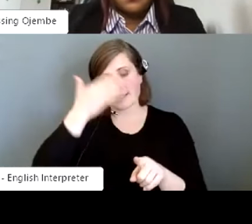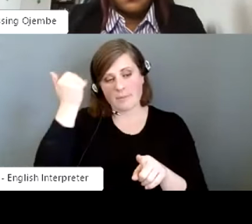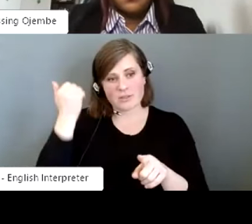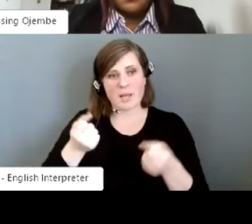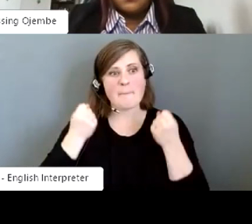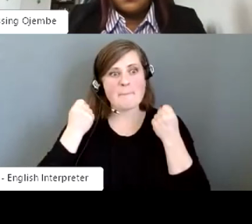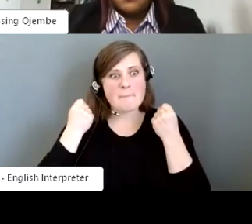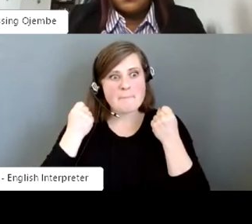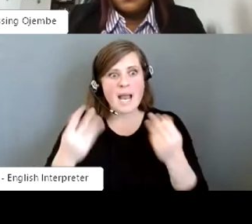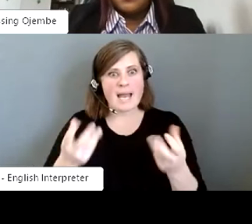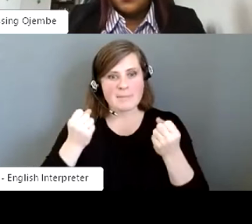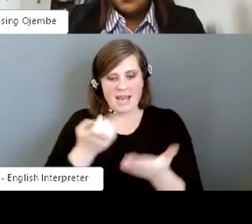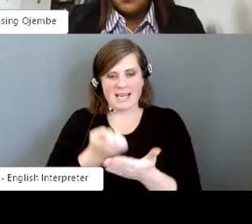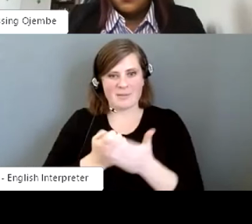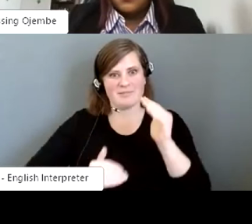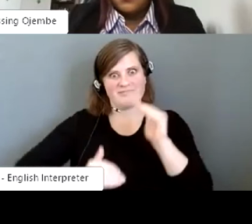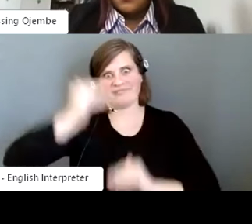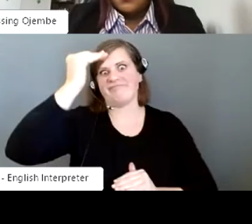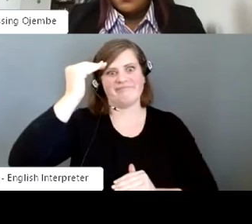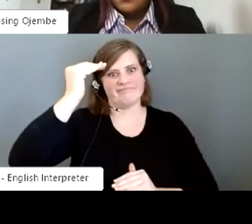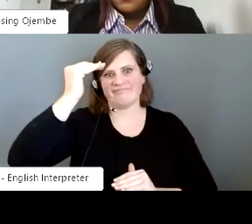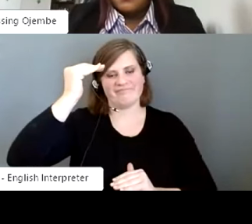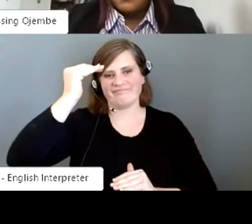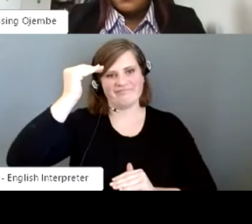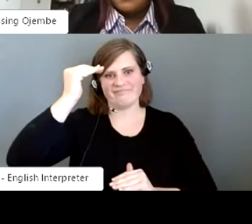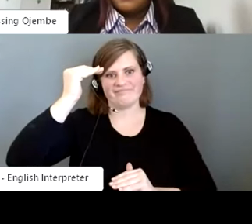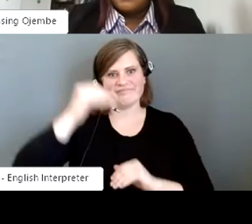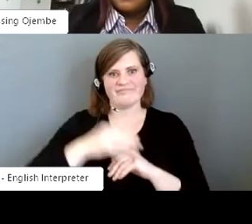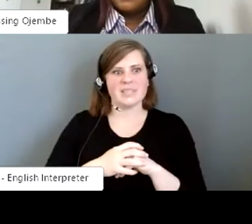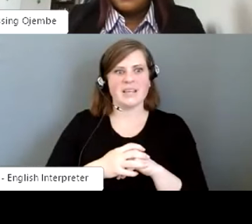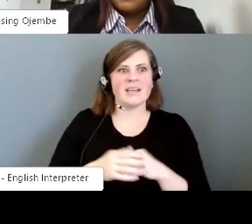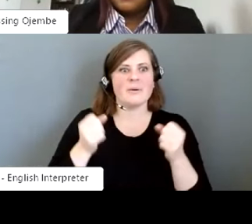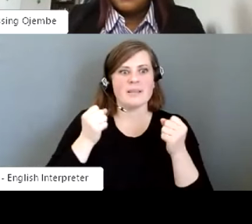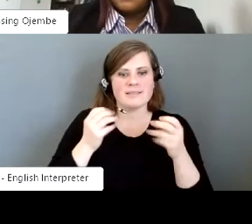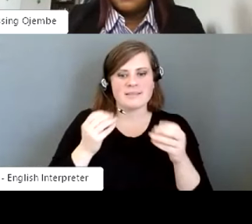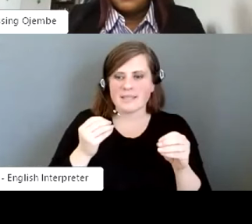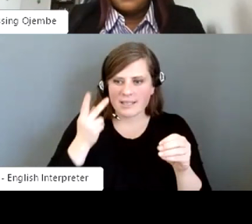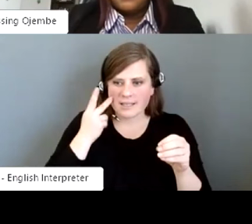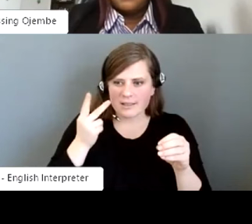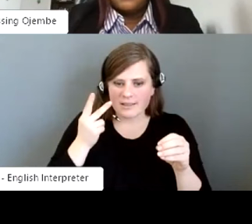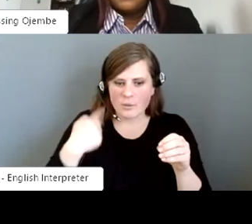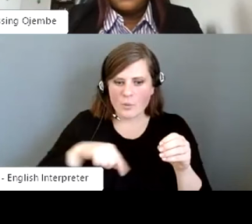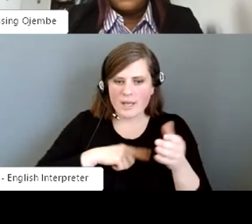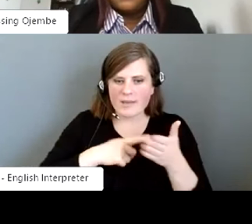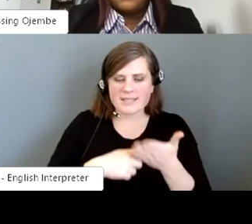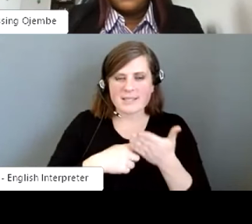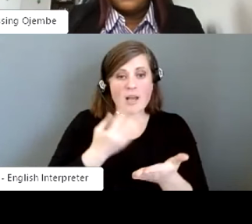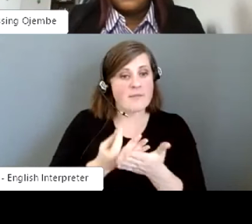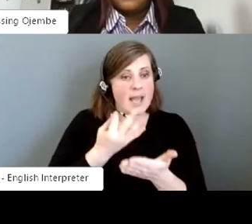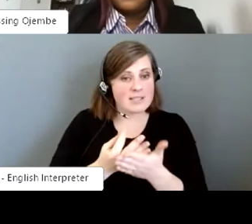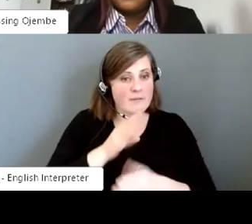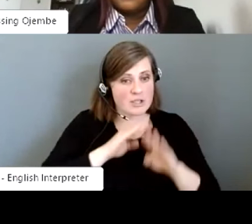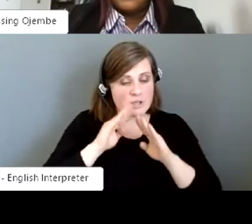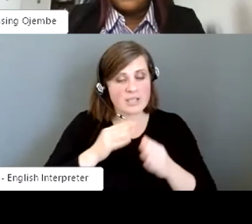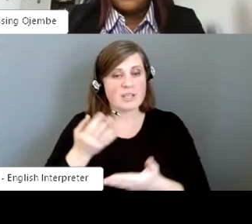economic disparity. We've all mentioned it in the survey we did previously. We've spoken about financial constraint,